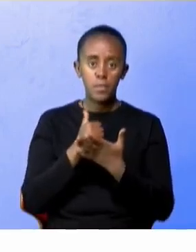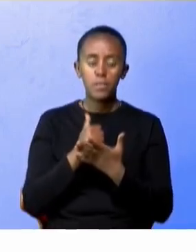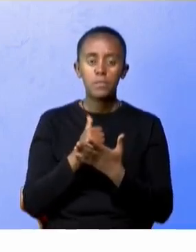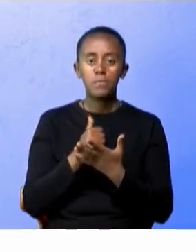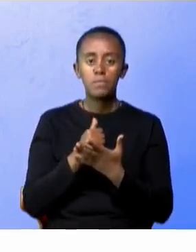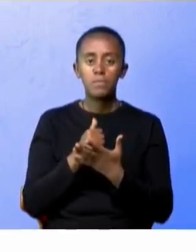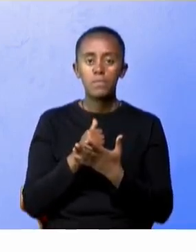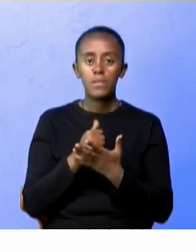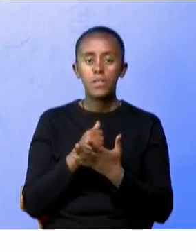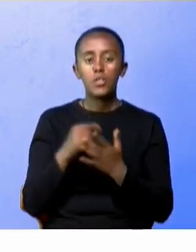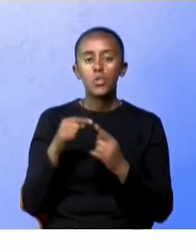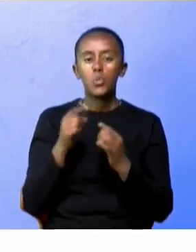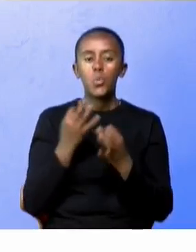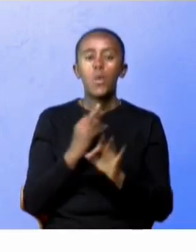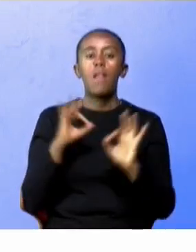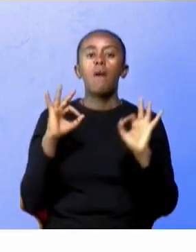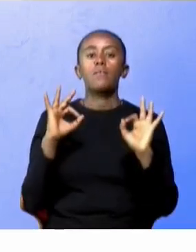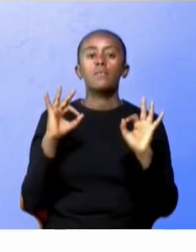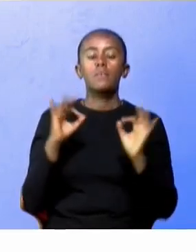to relax.